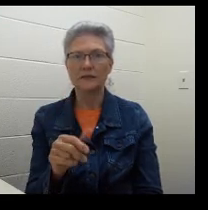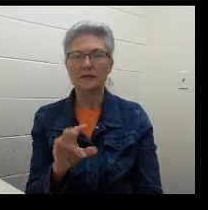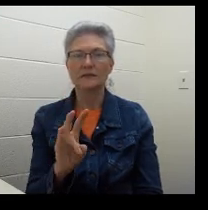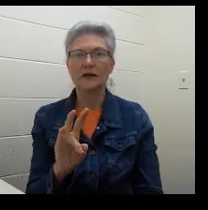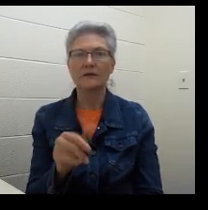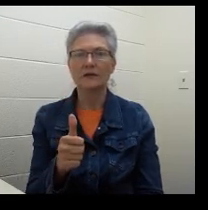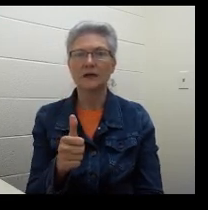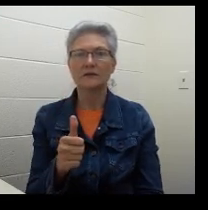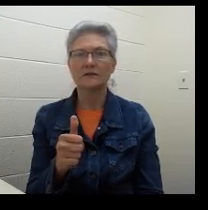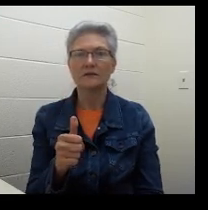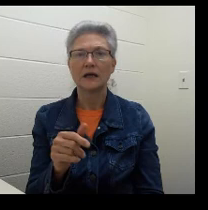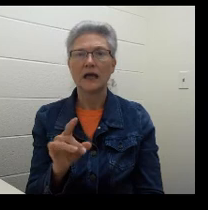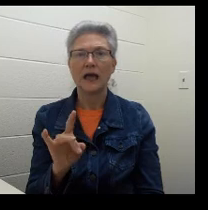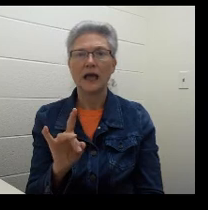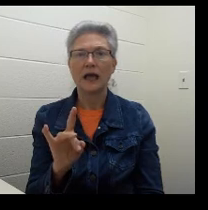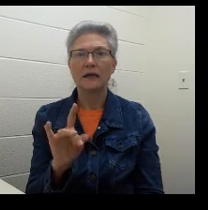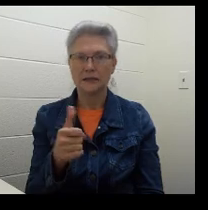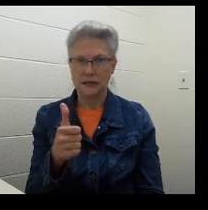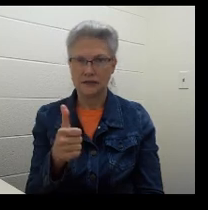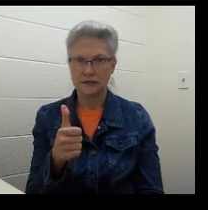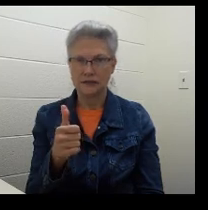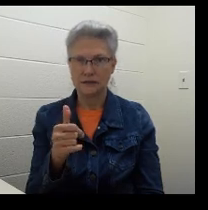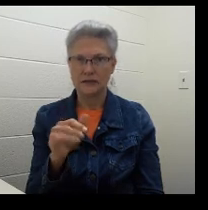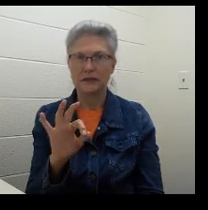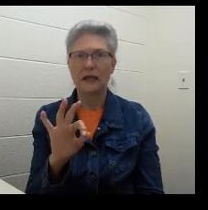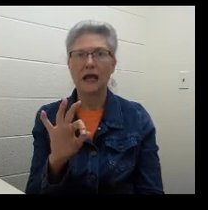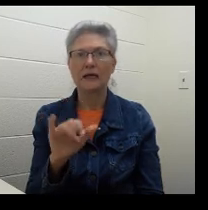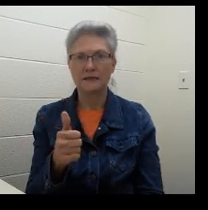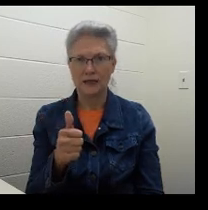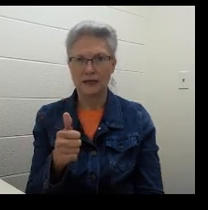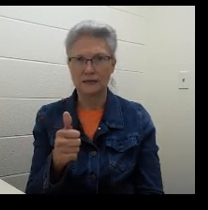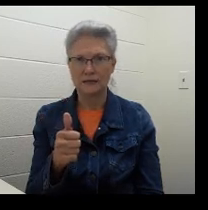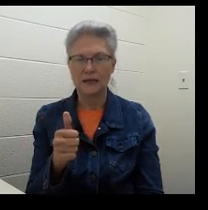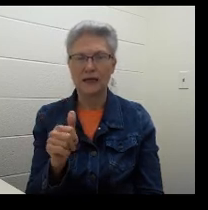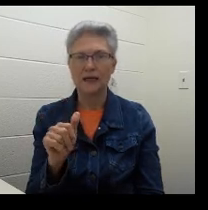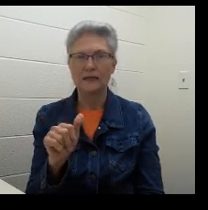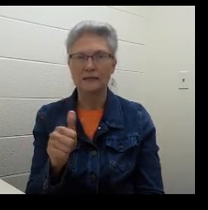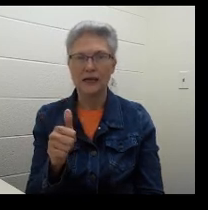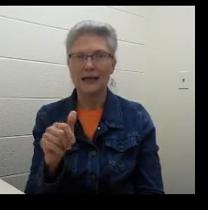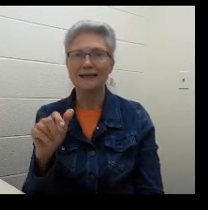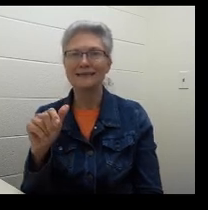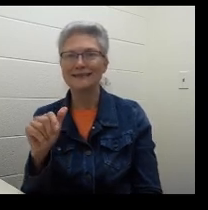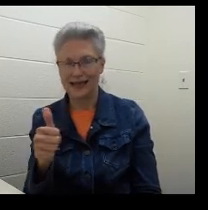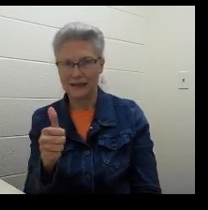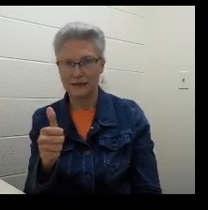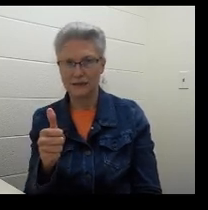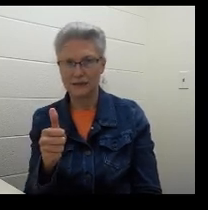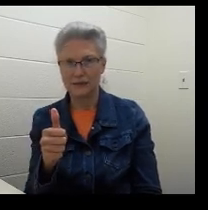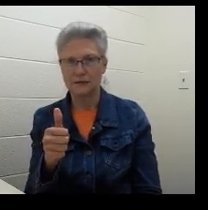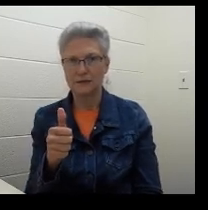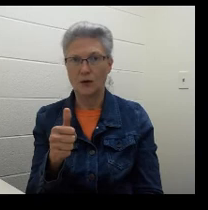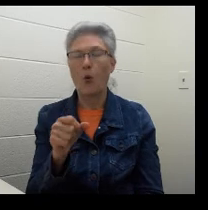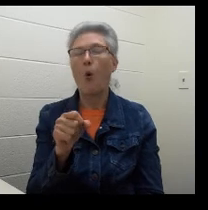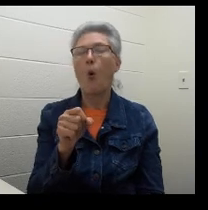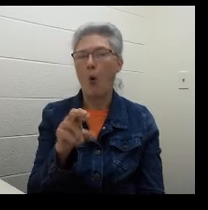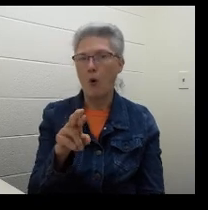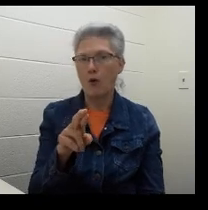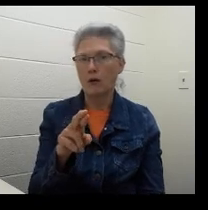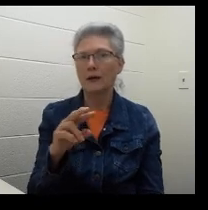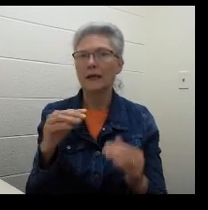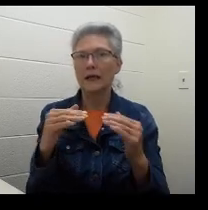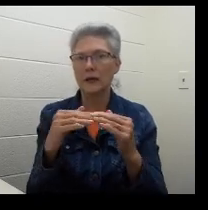tens, seven tens, eight tens, nine tens, 10 tens, or